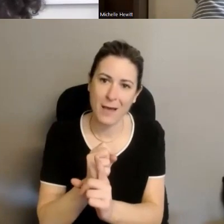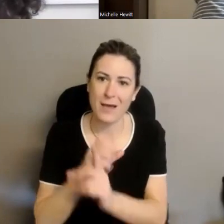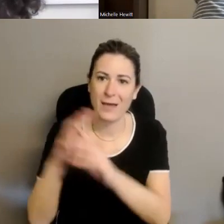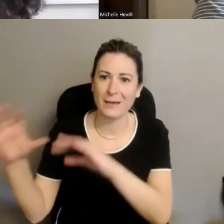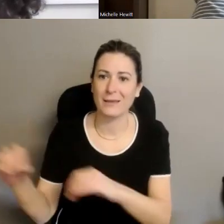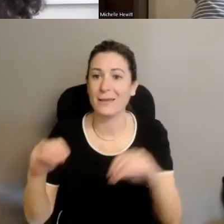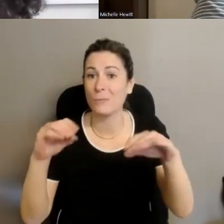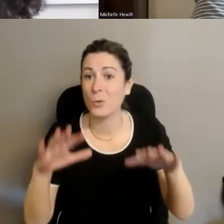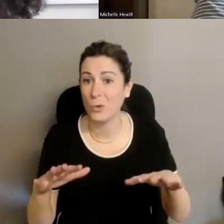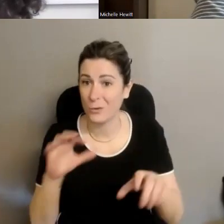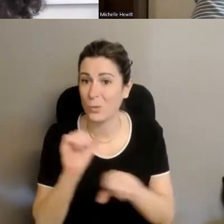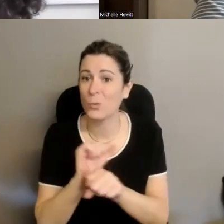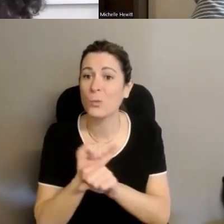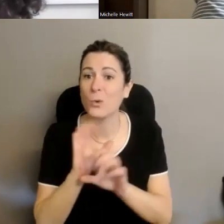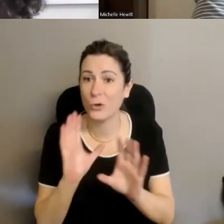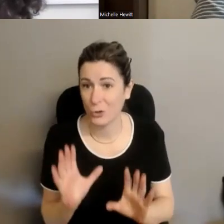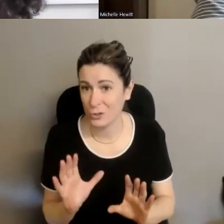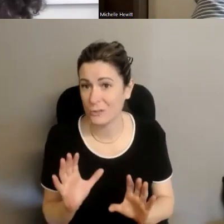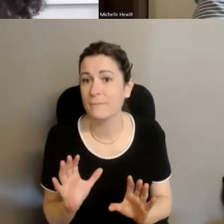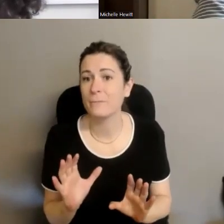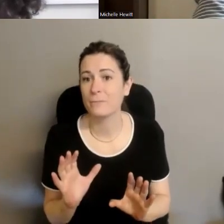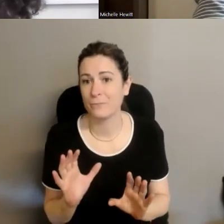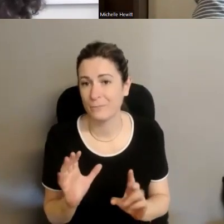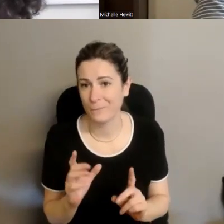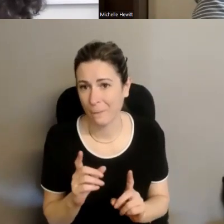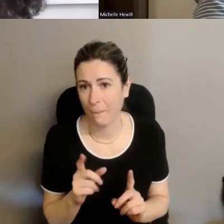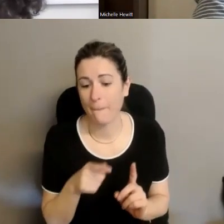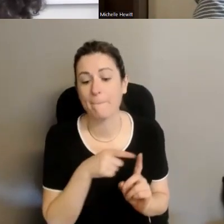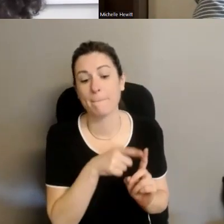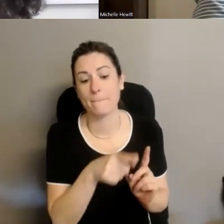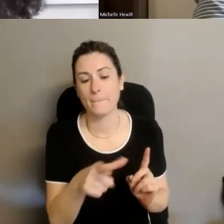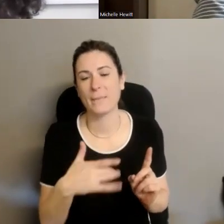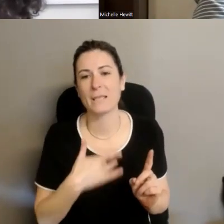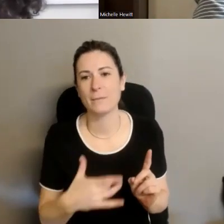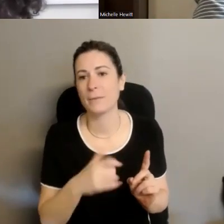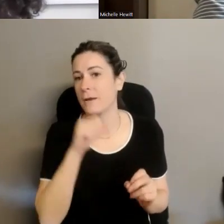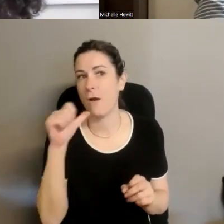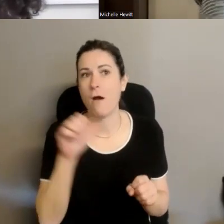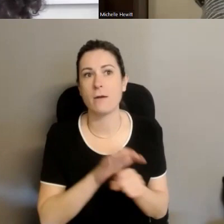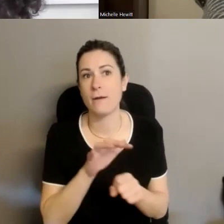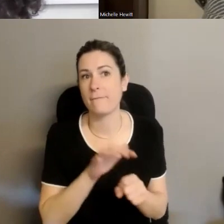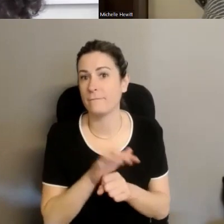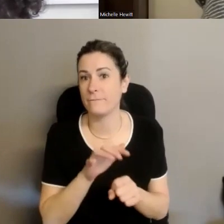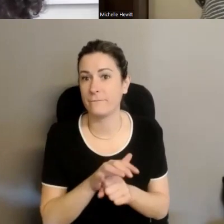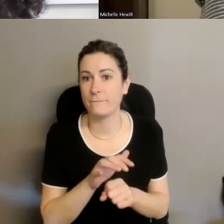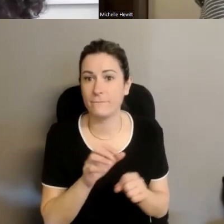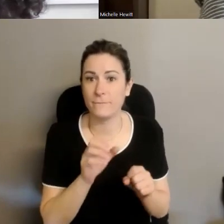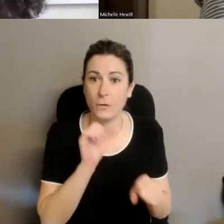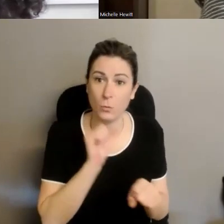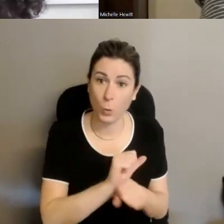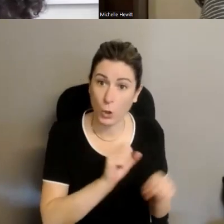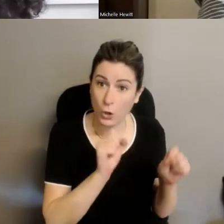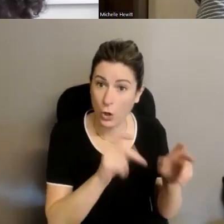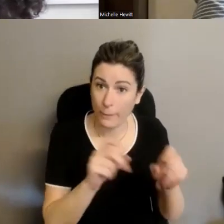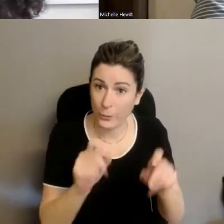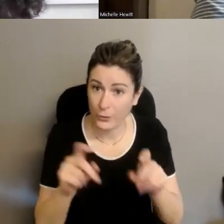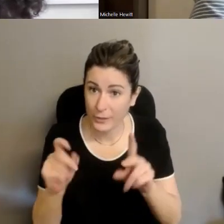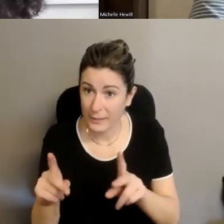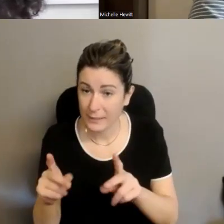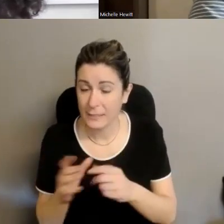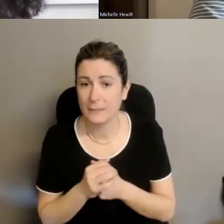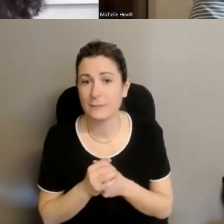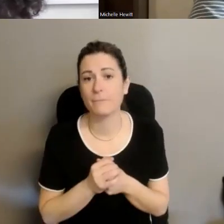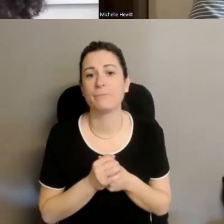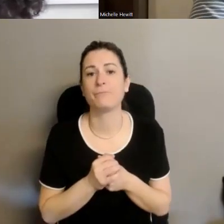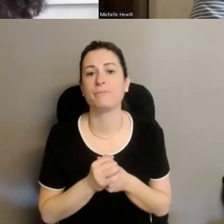well, who are often underemployed, and, you know, it's in that whole microcosm of